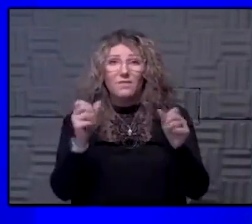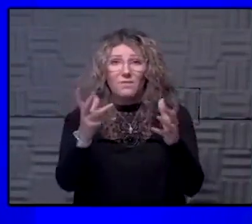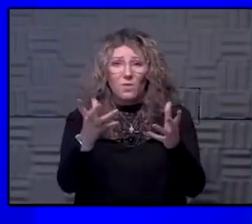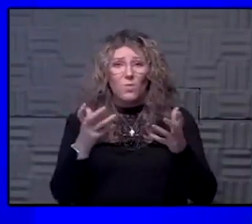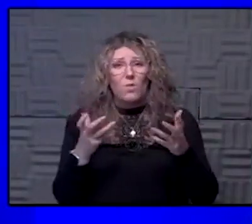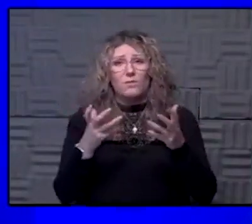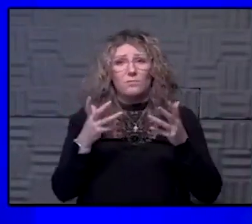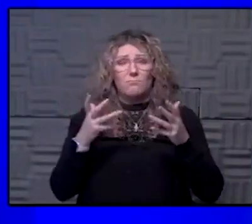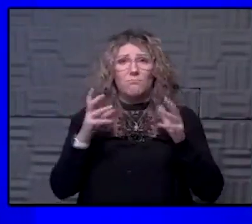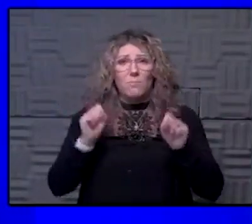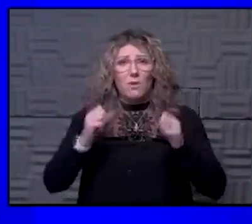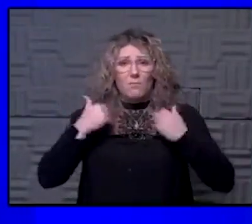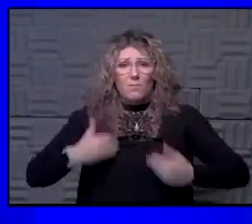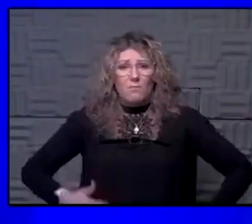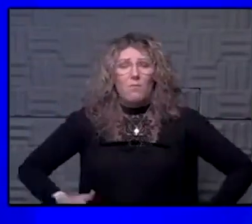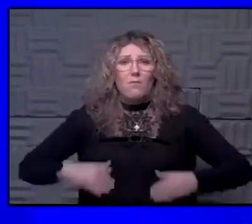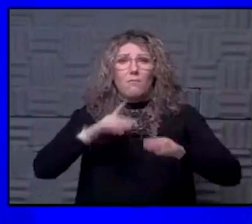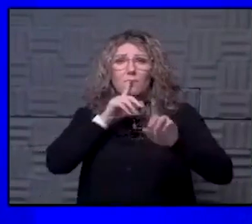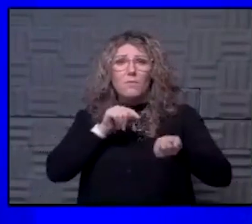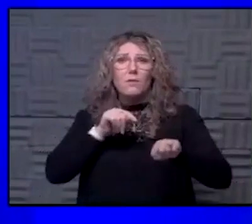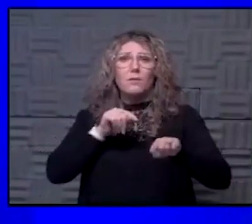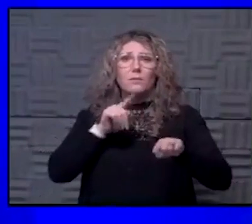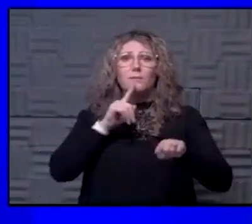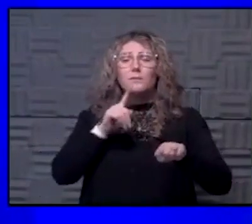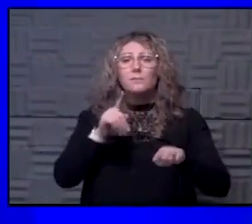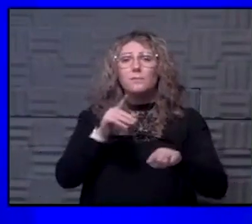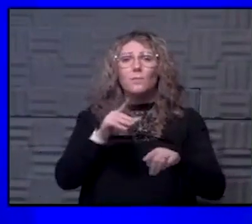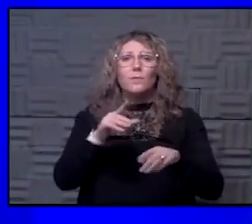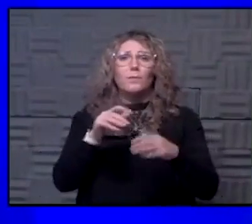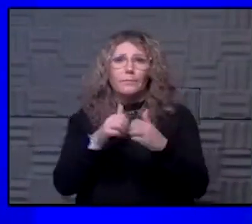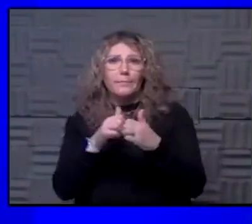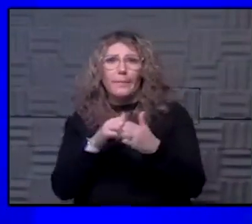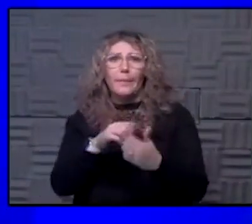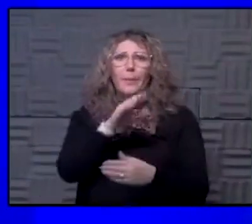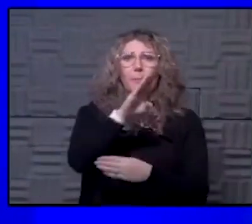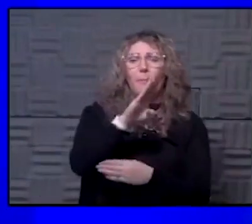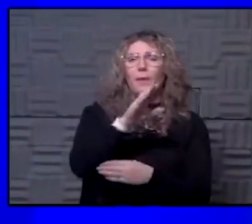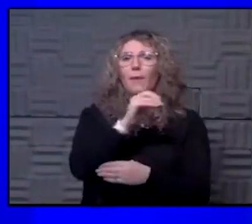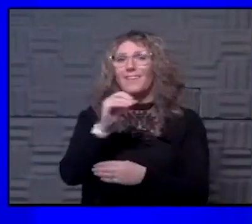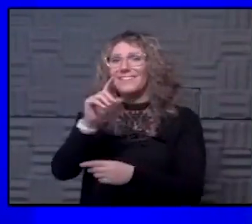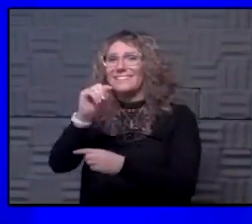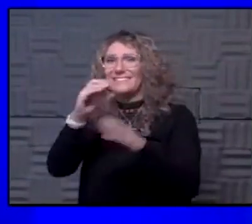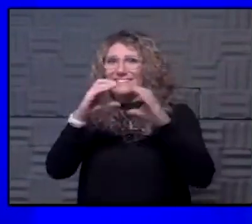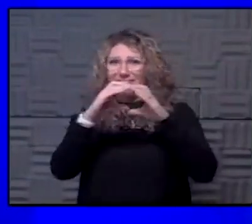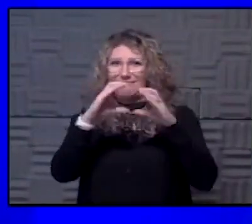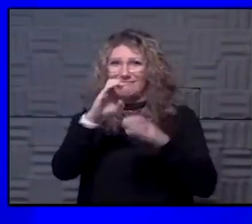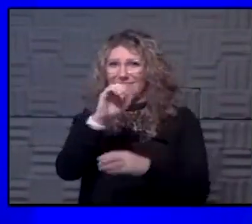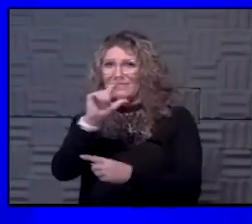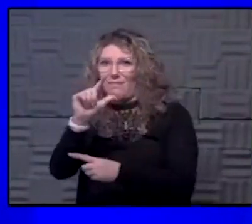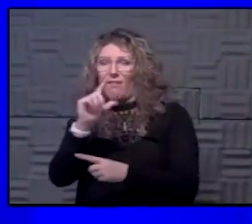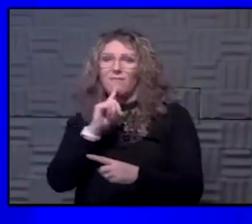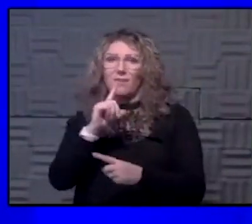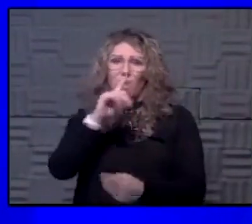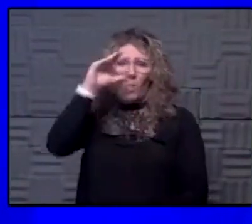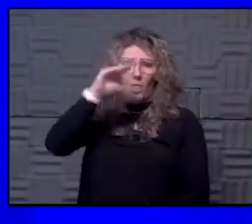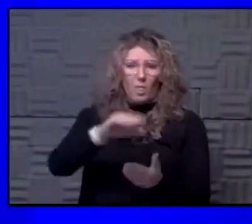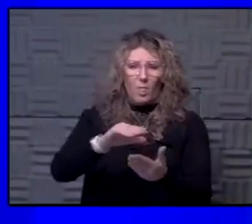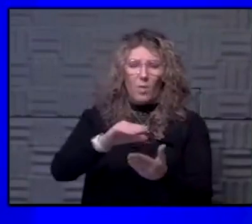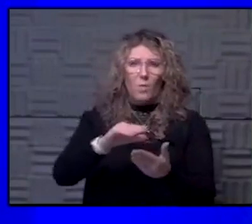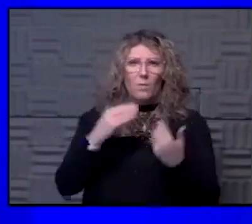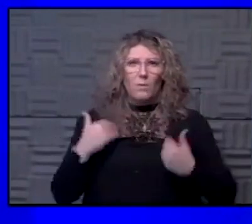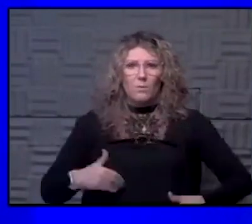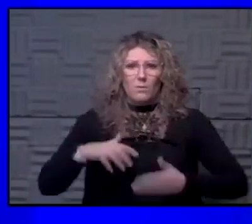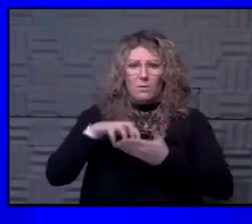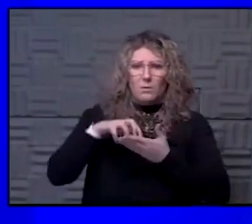an immune response, an adaptive immune response with B cells and T cells. So the lower the amount of immunosuppression, the